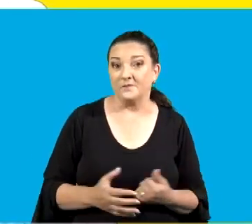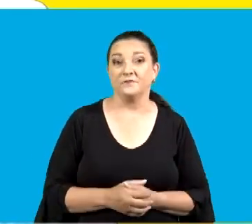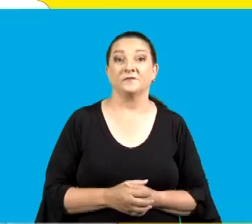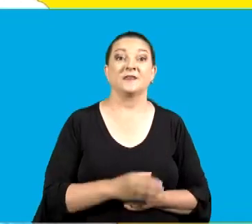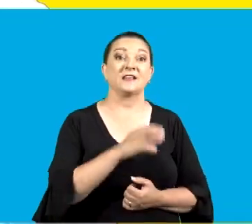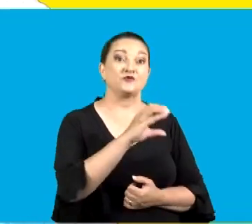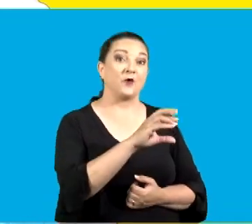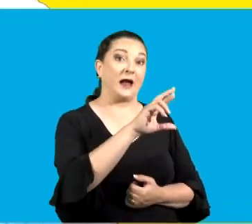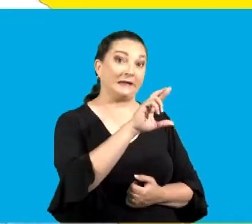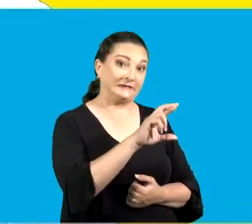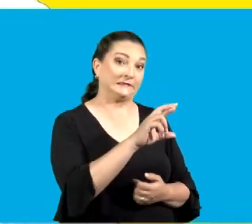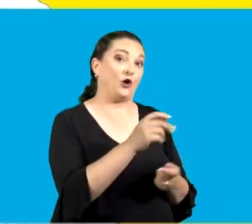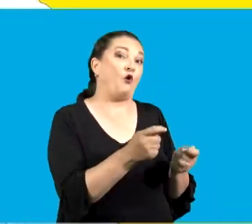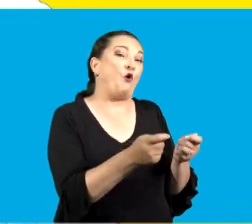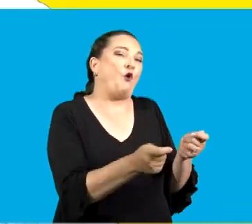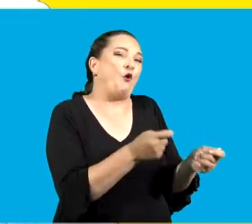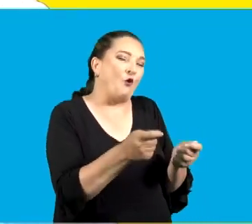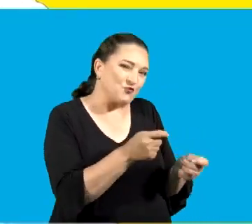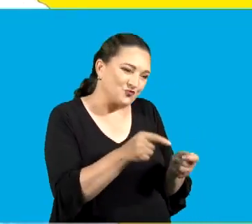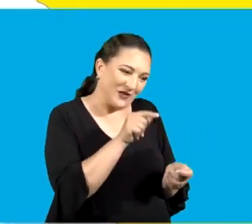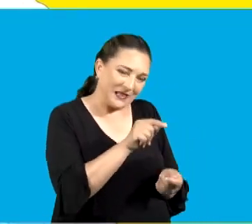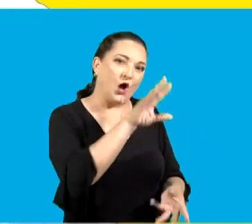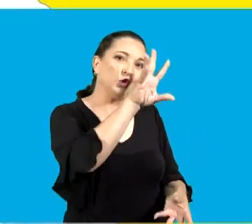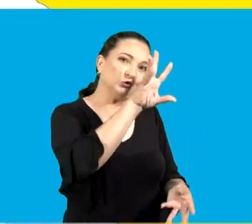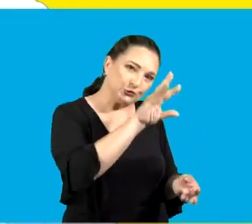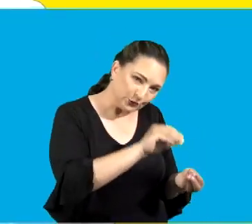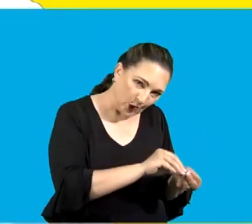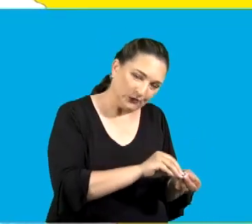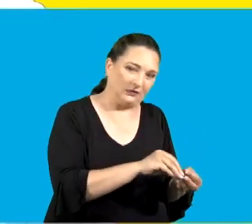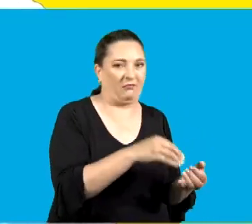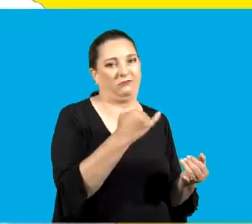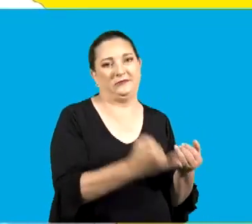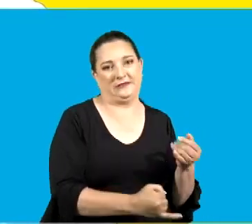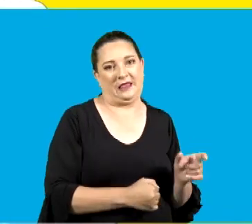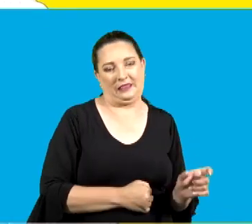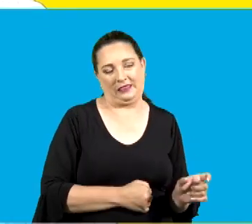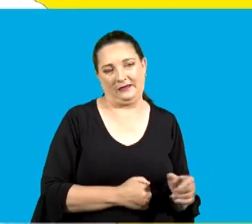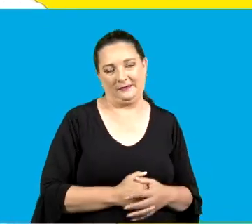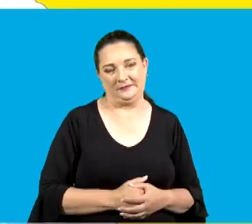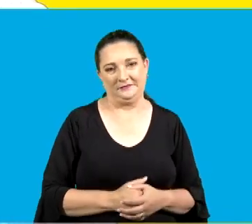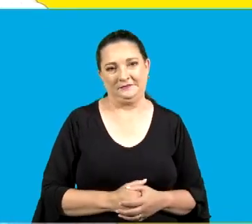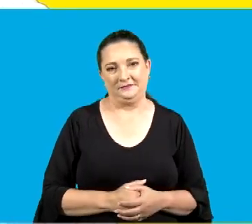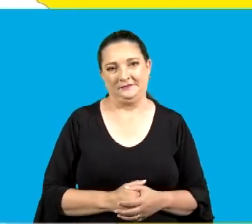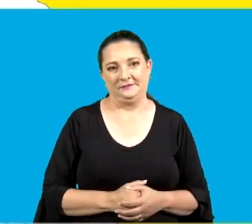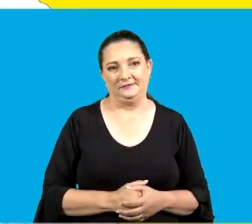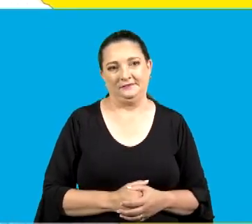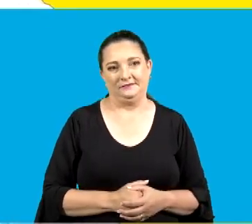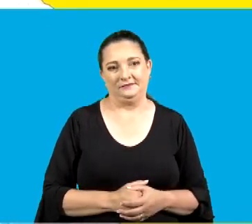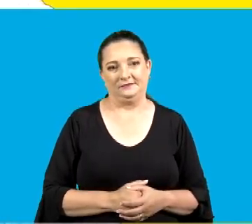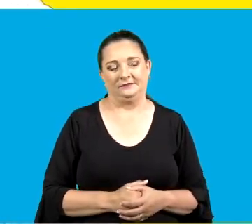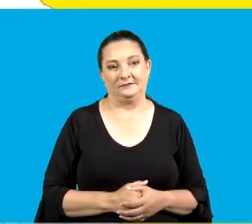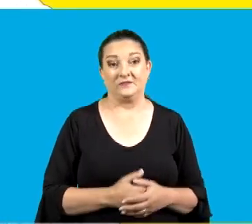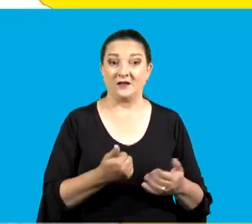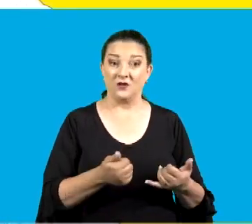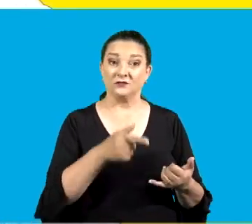your creditors control, because that is the one that is created by totals of the journals. So